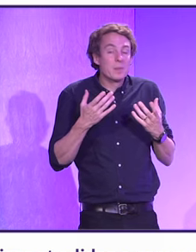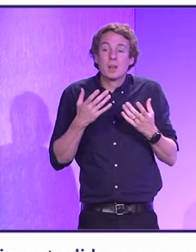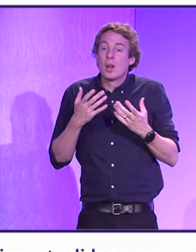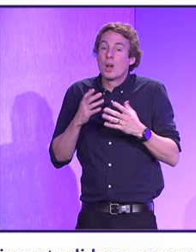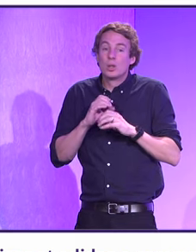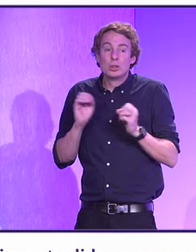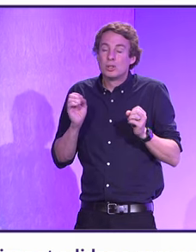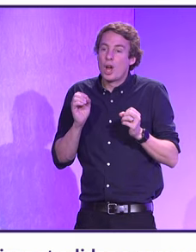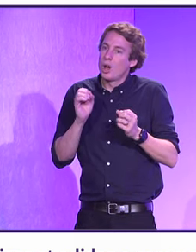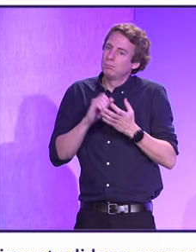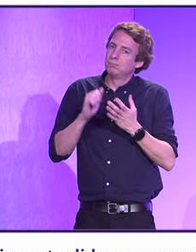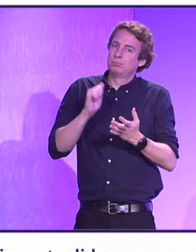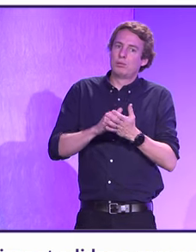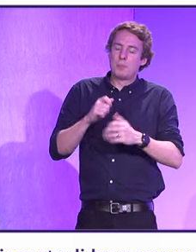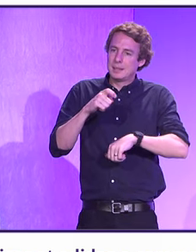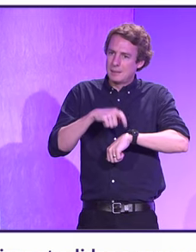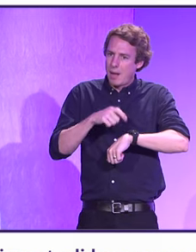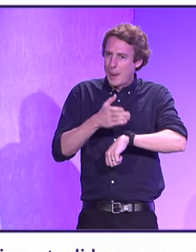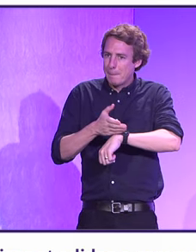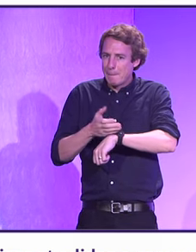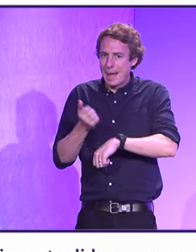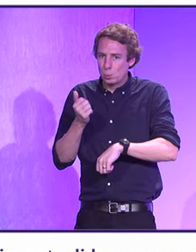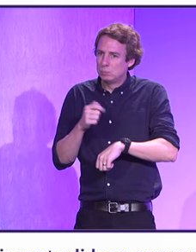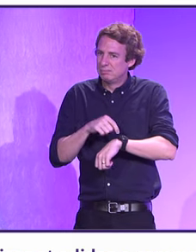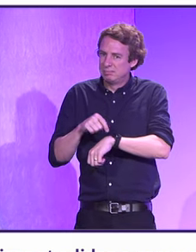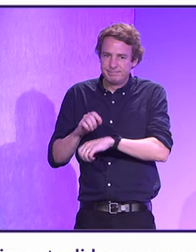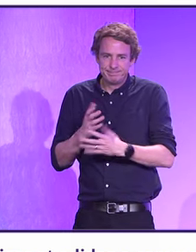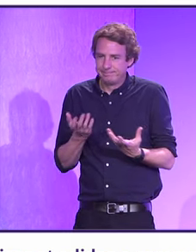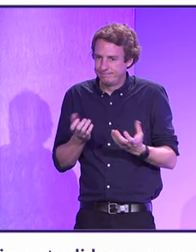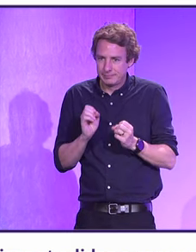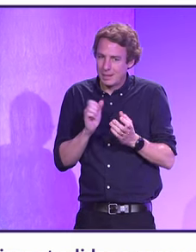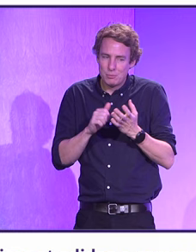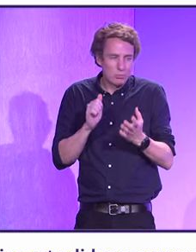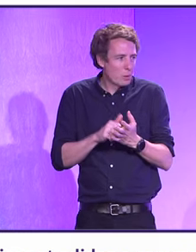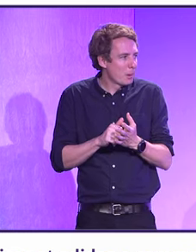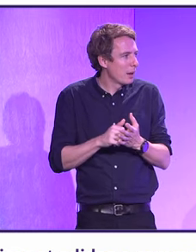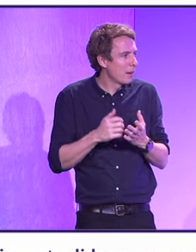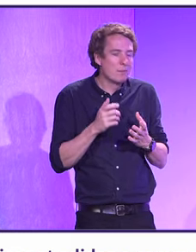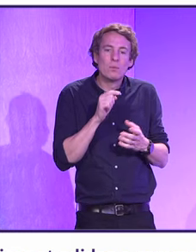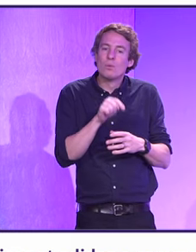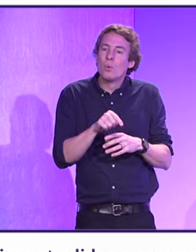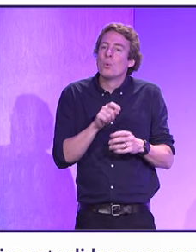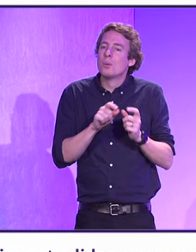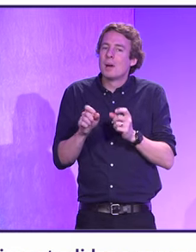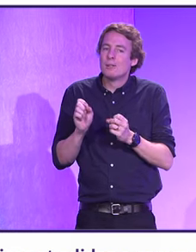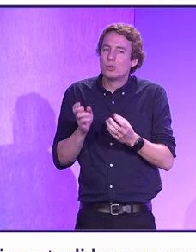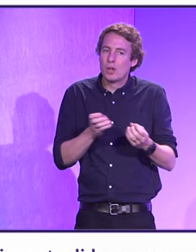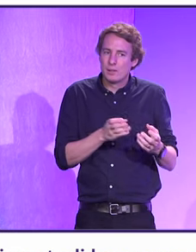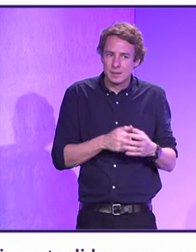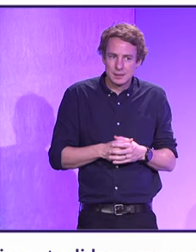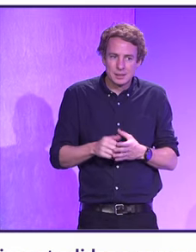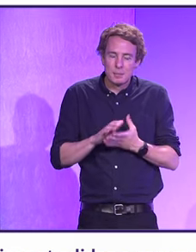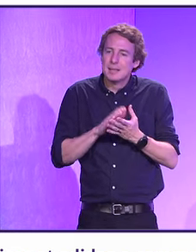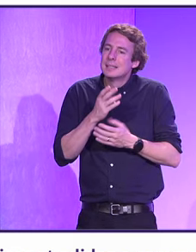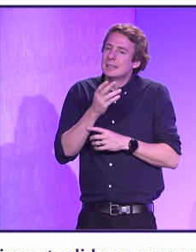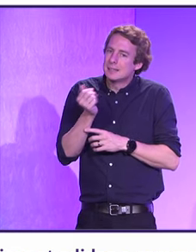One thing is that we did not have proper timeouts across different microservices. And we also found that there was, we